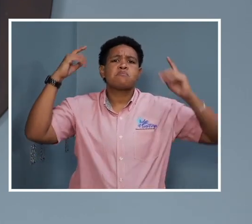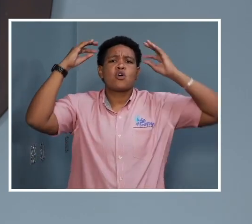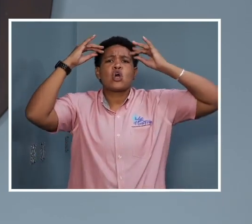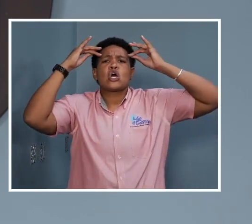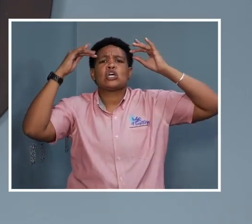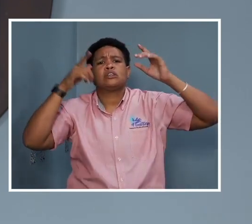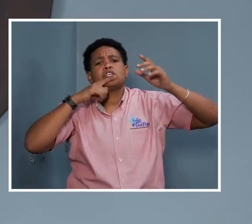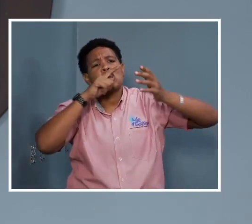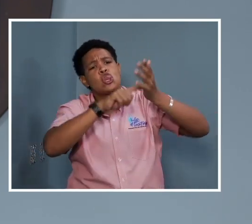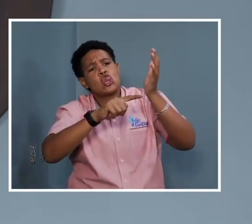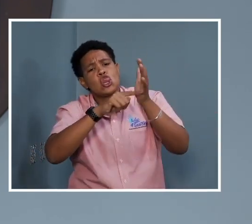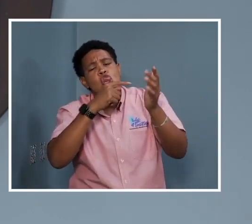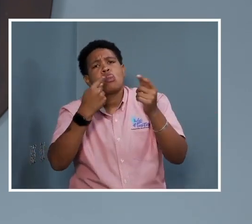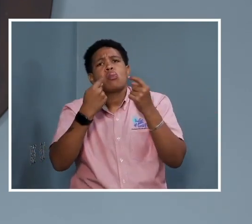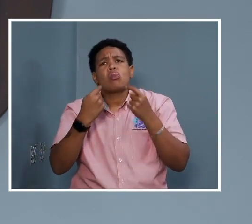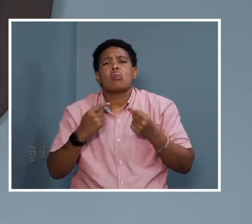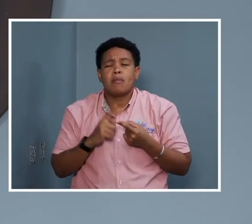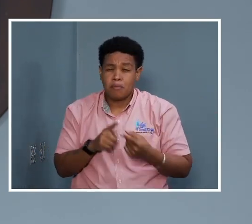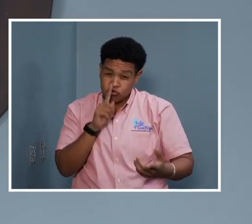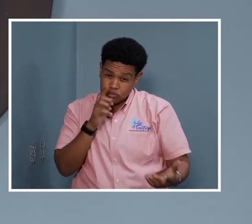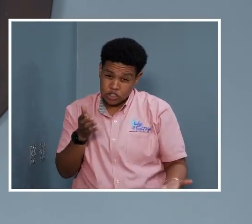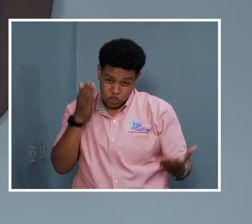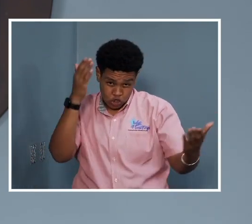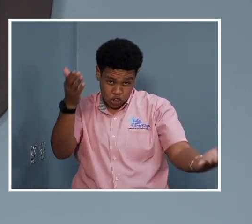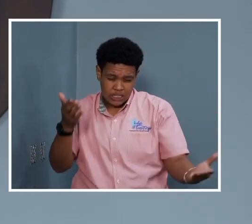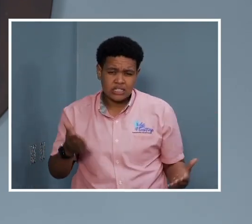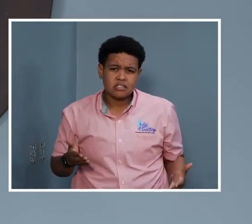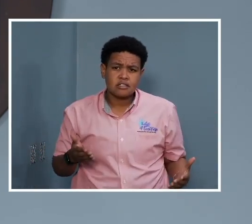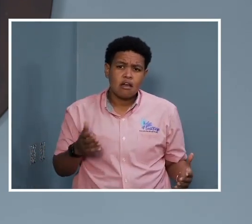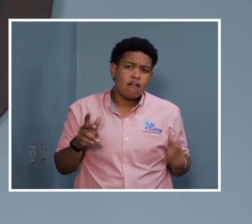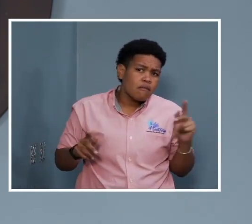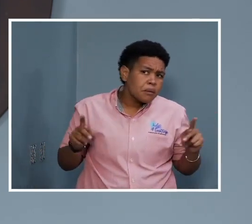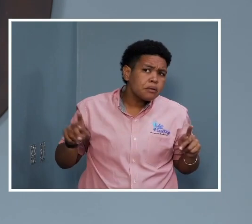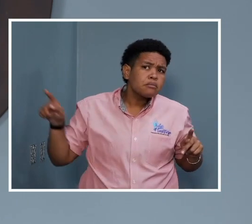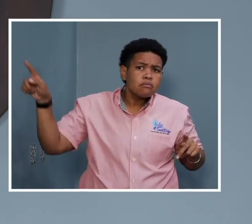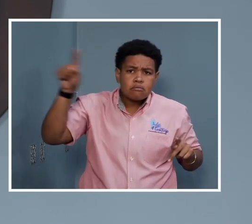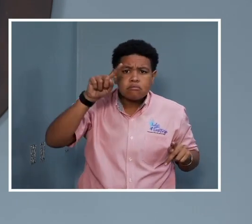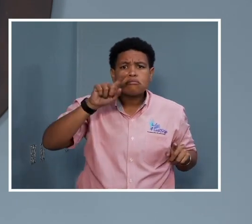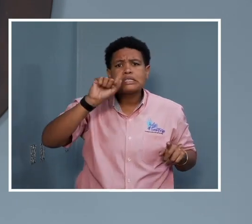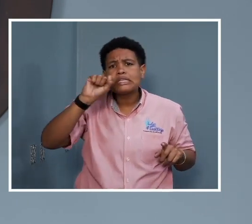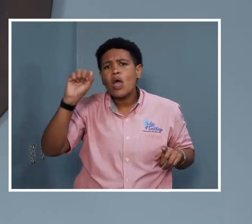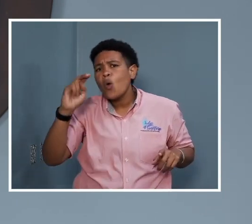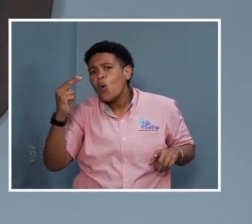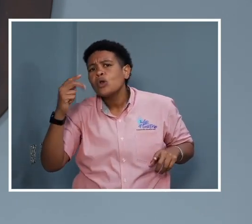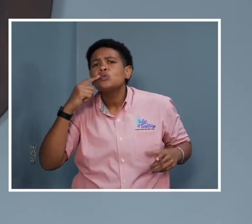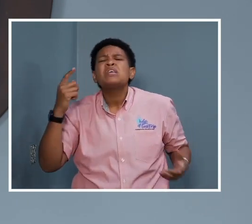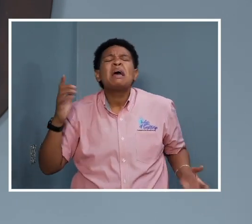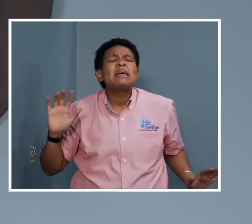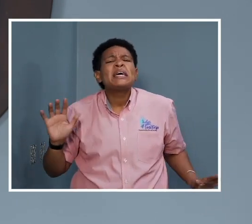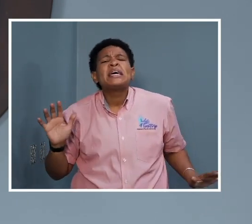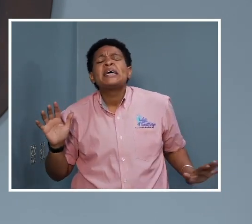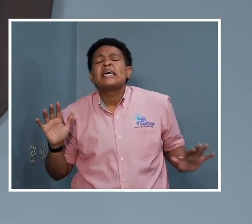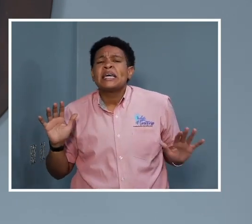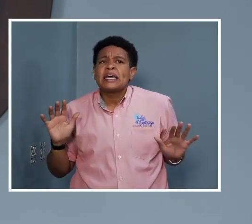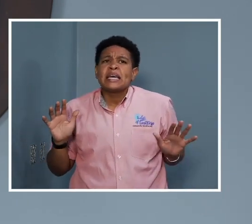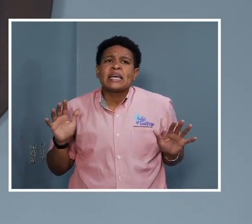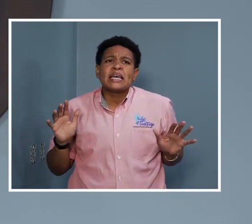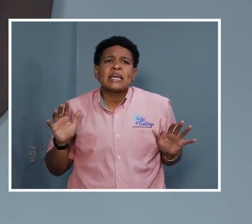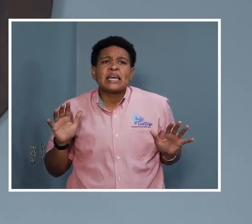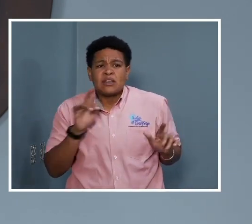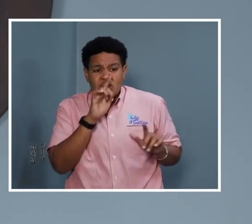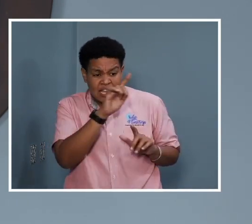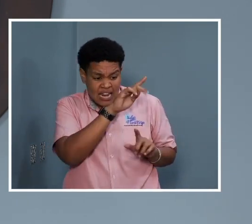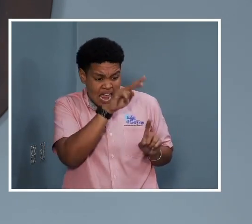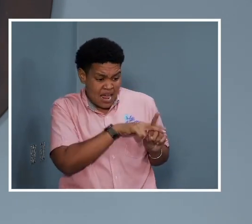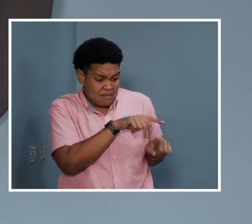concerns, criticisms, and suggestions of our stakeholders who have said that the